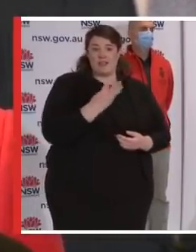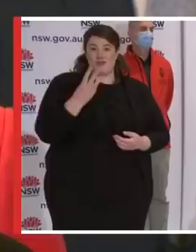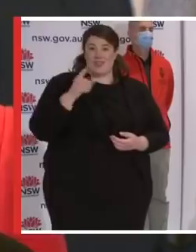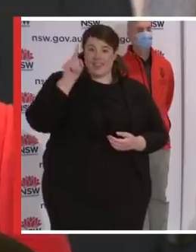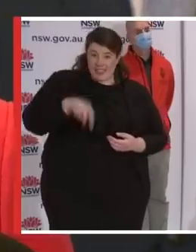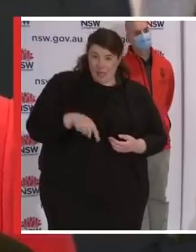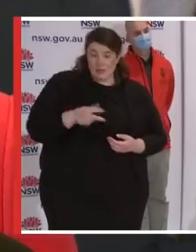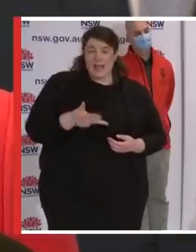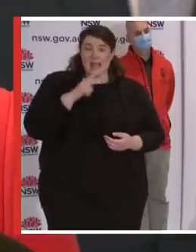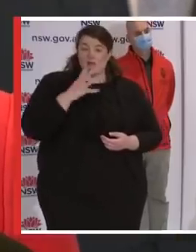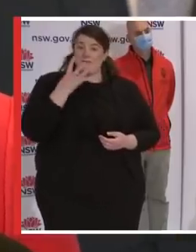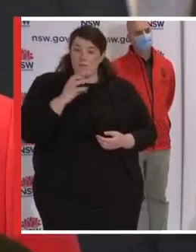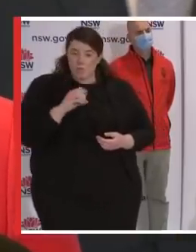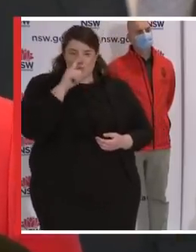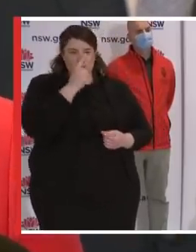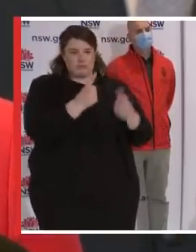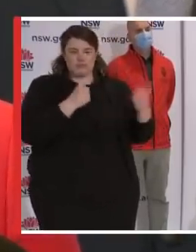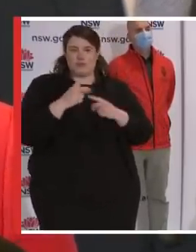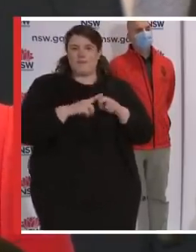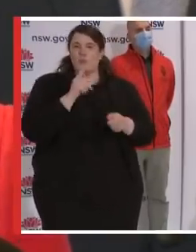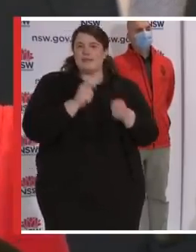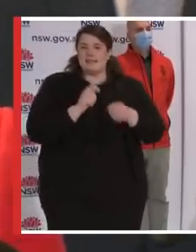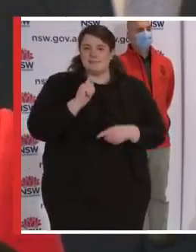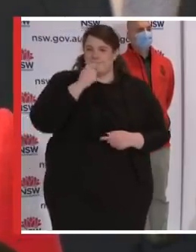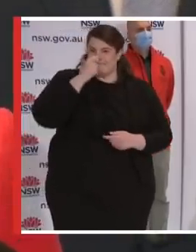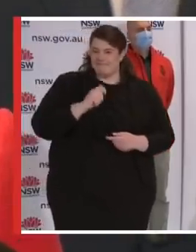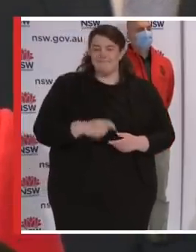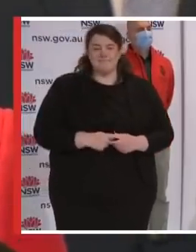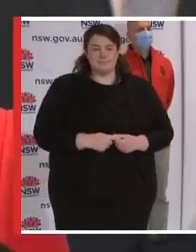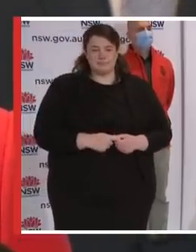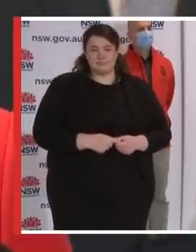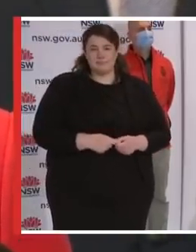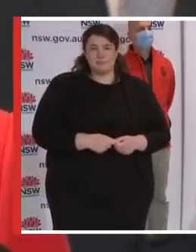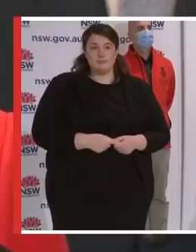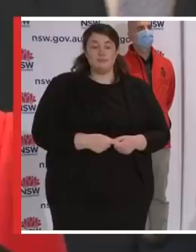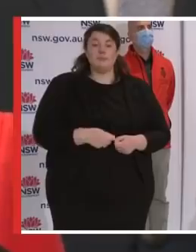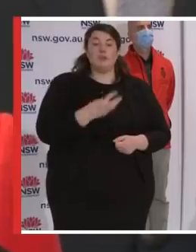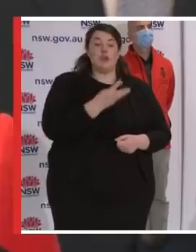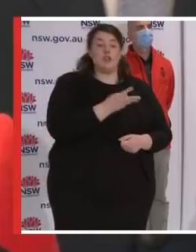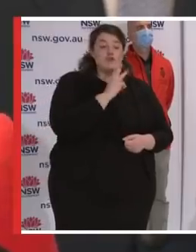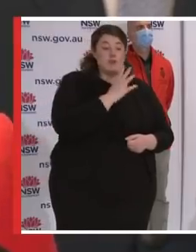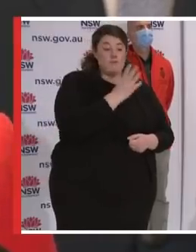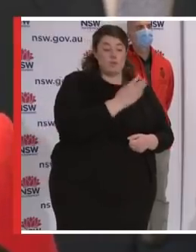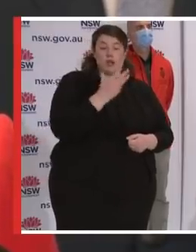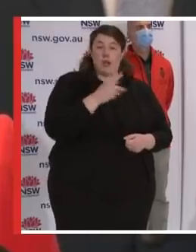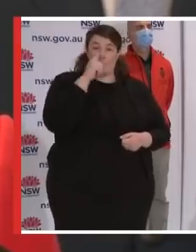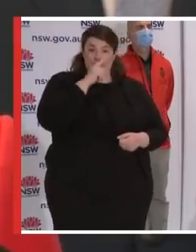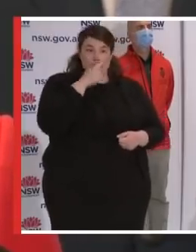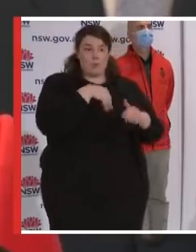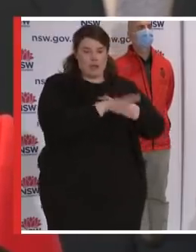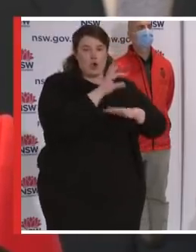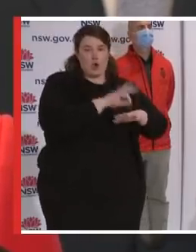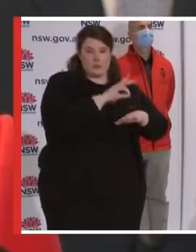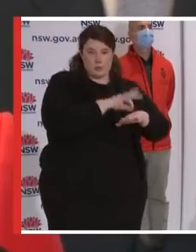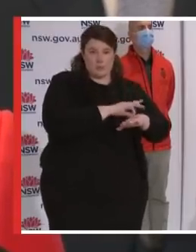133,840. In terms of the, there are currently 349 COVID cases admitted to hospital, with 67